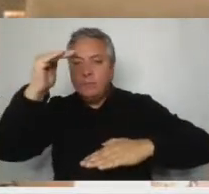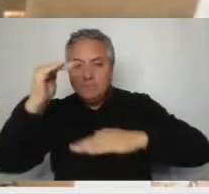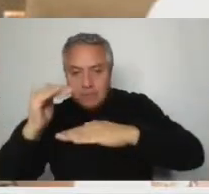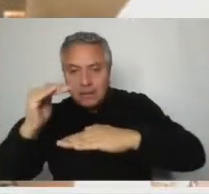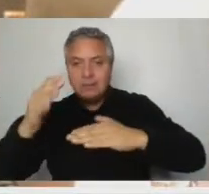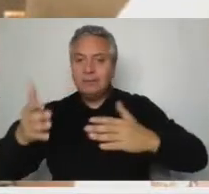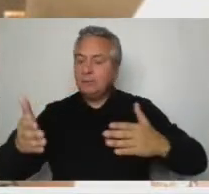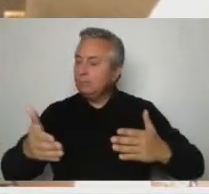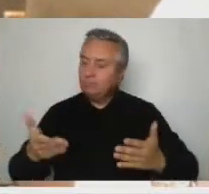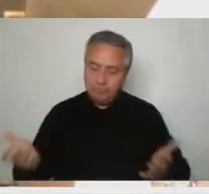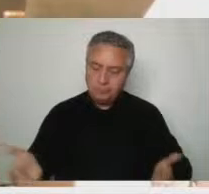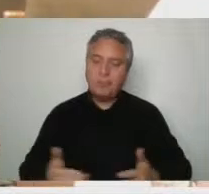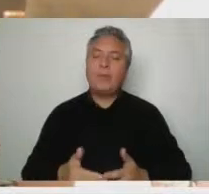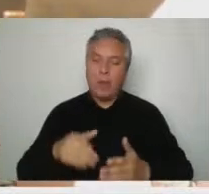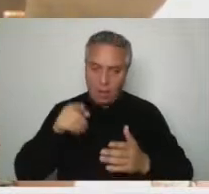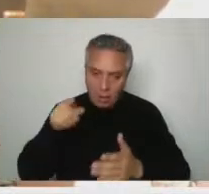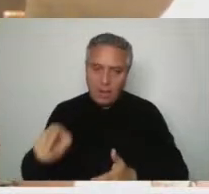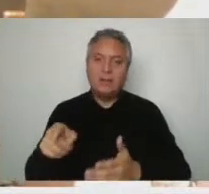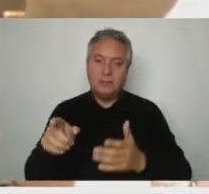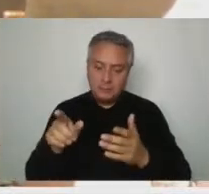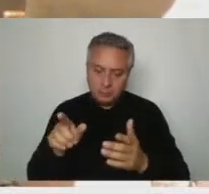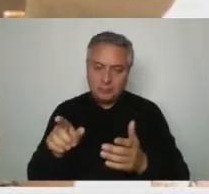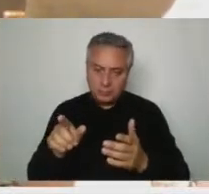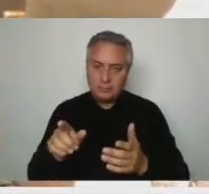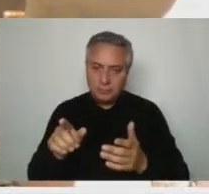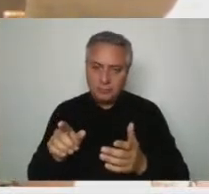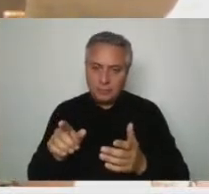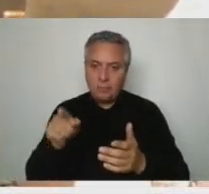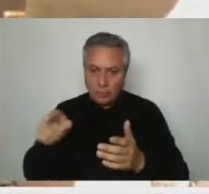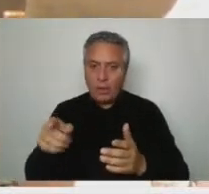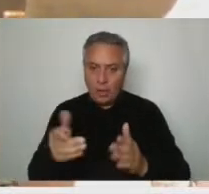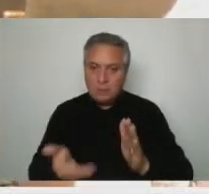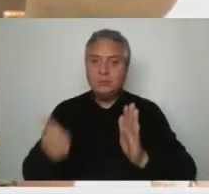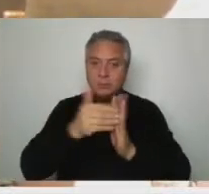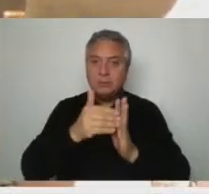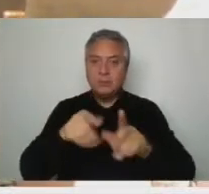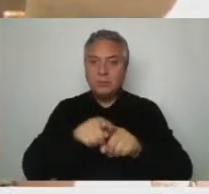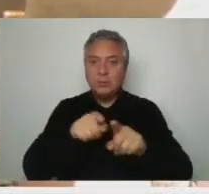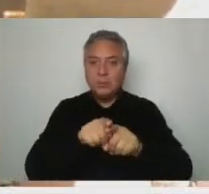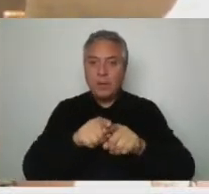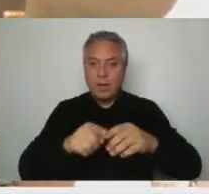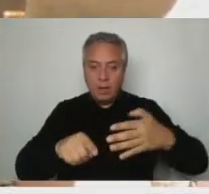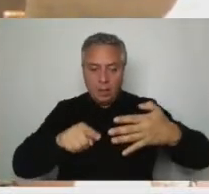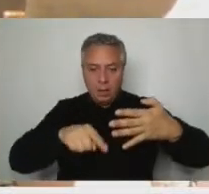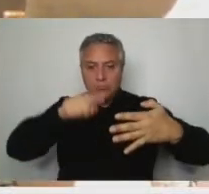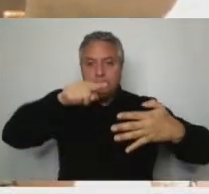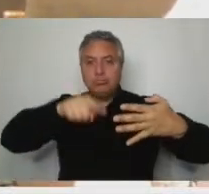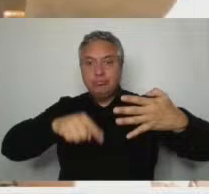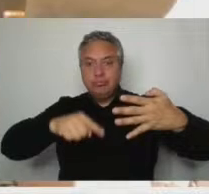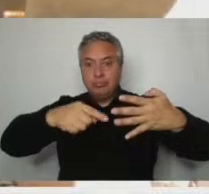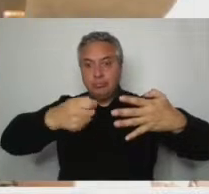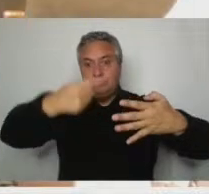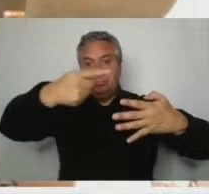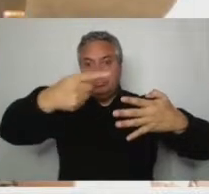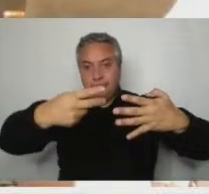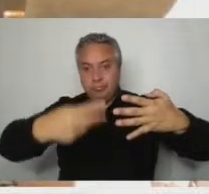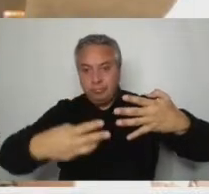That's one unidimensional way of addressing policy, but it's also about the different levels.